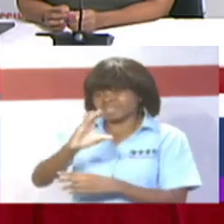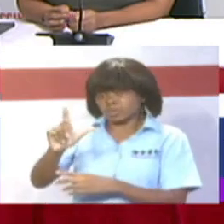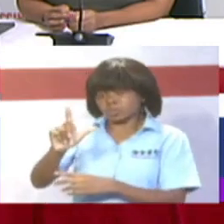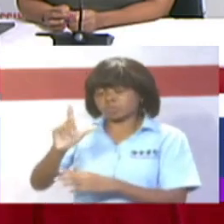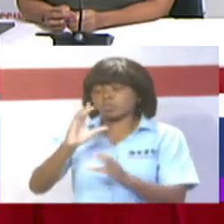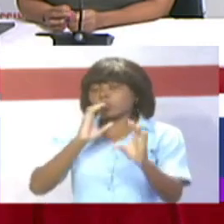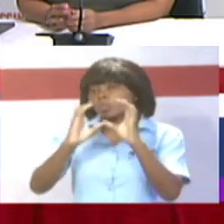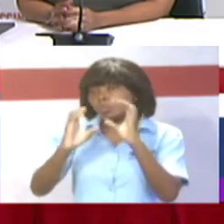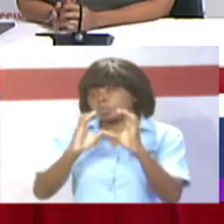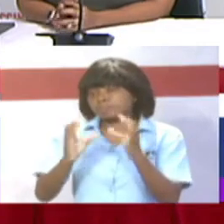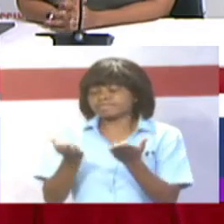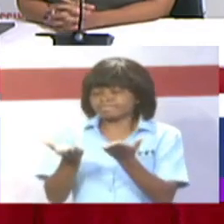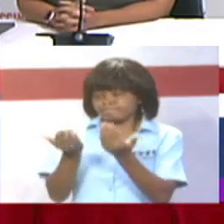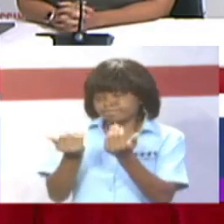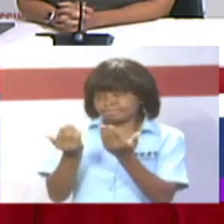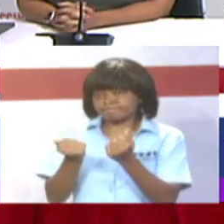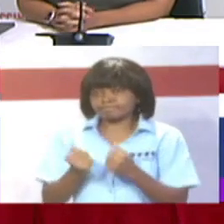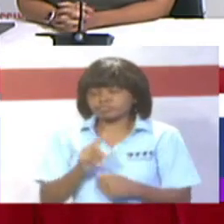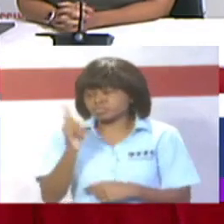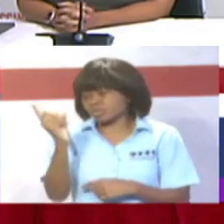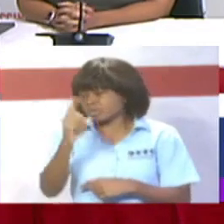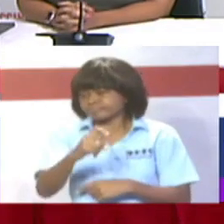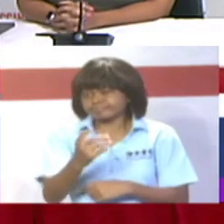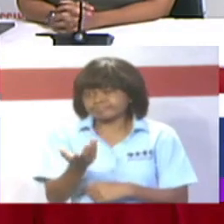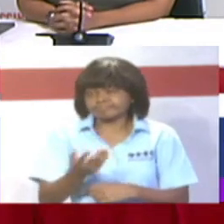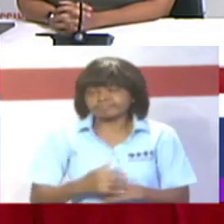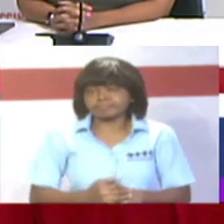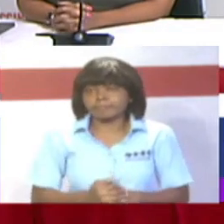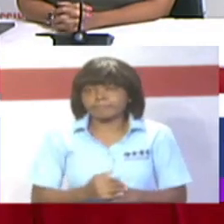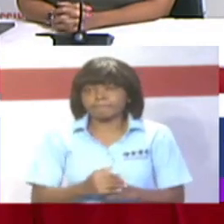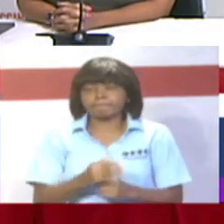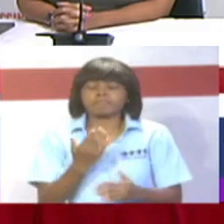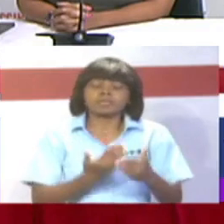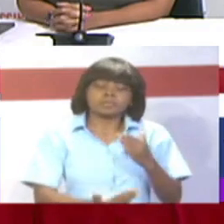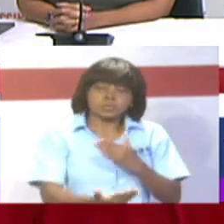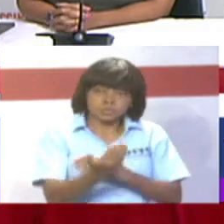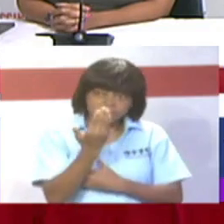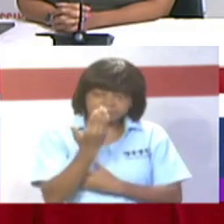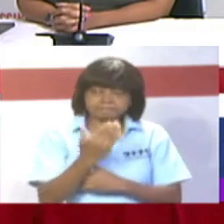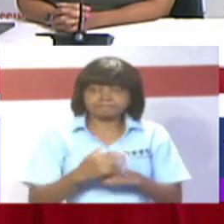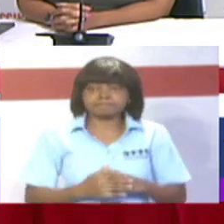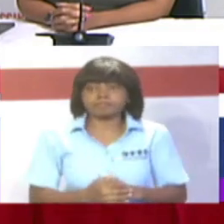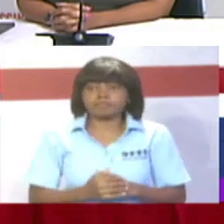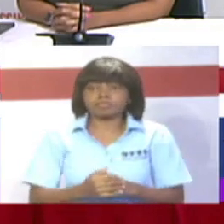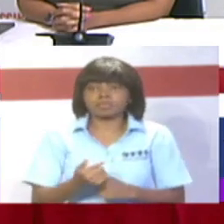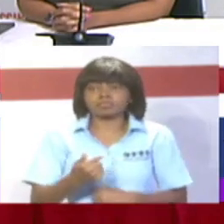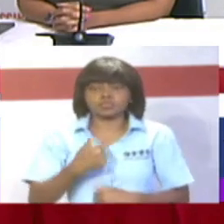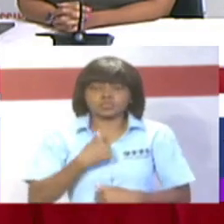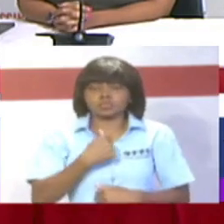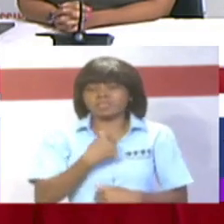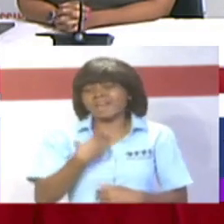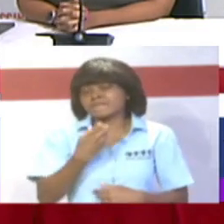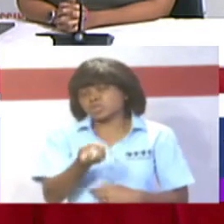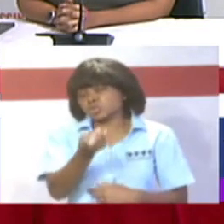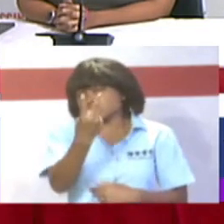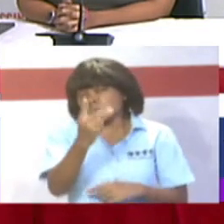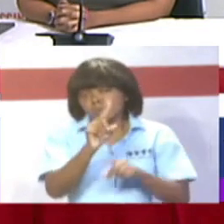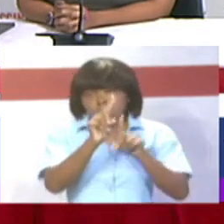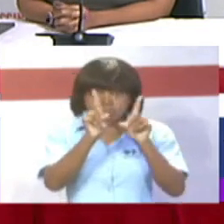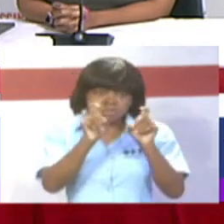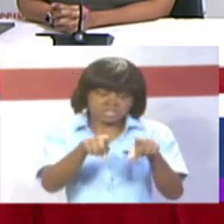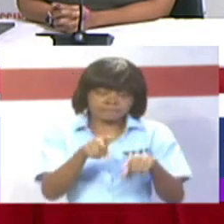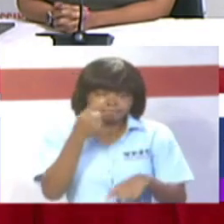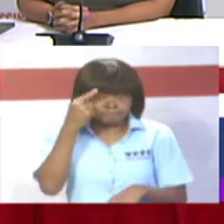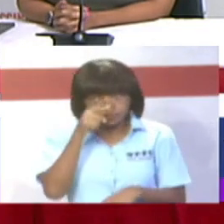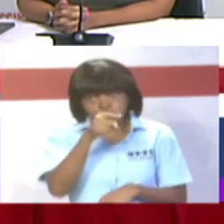Lifestyle Communications. I just have two minor questions, probably for Dr. Hines. We've seen an increase in